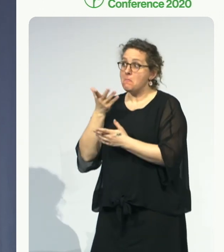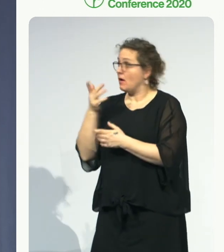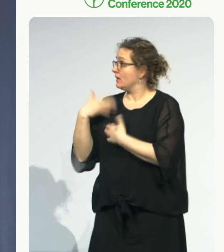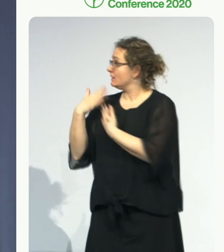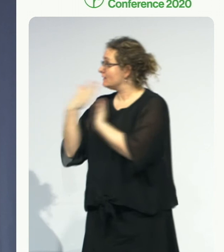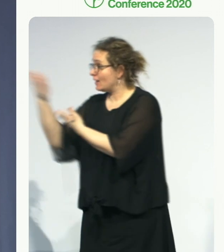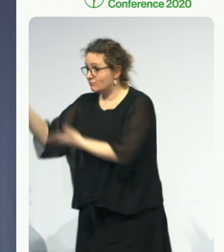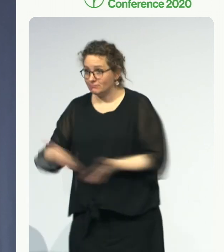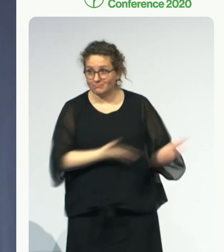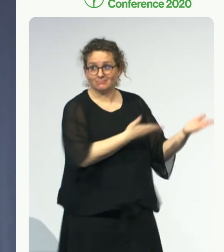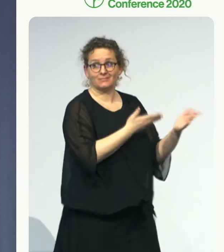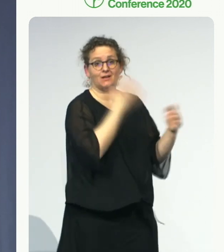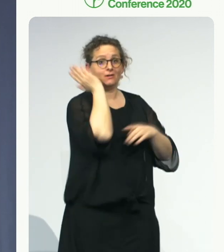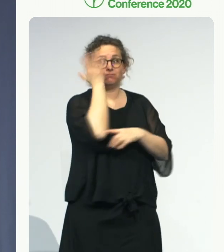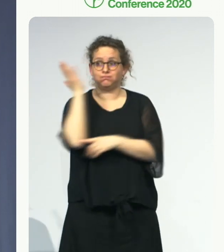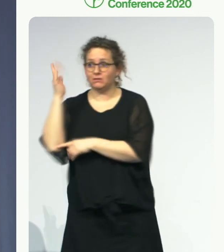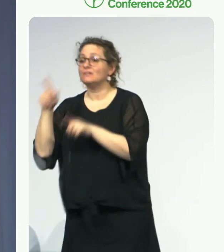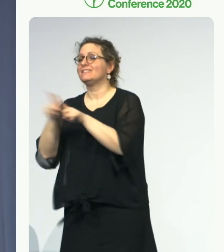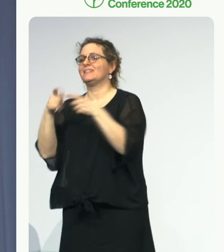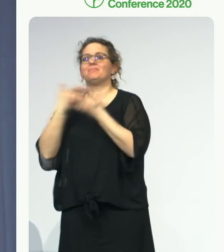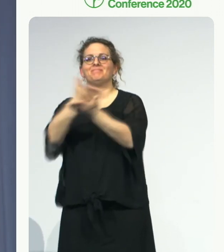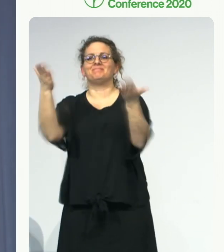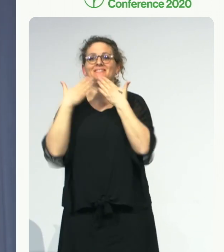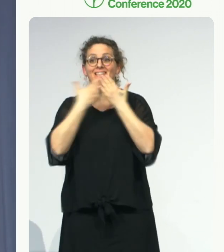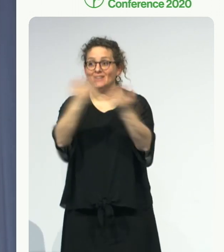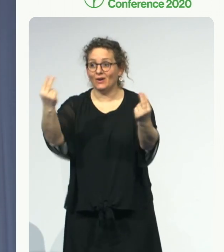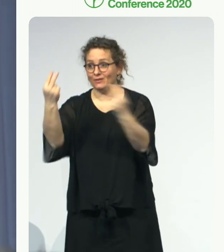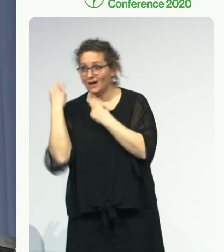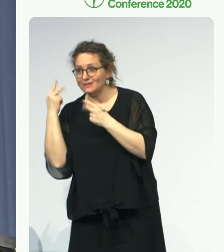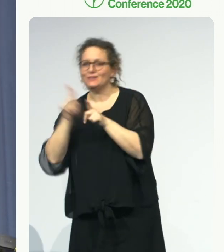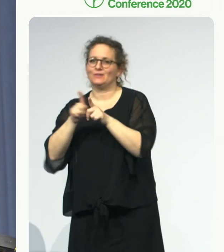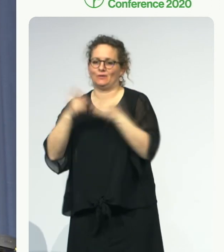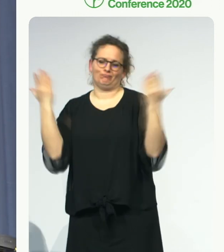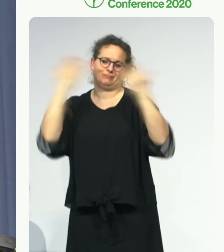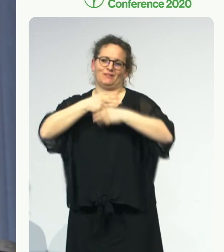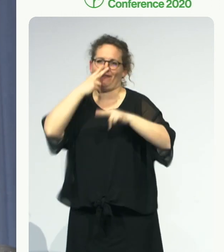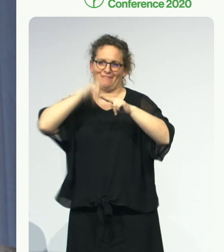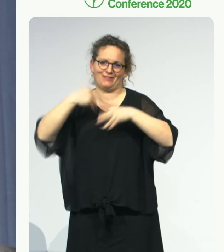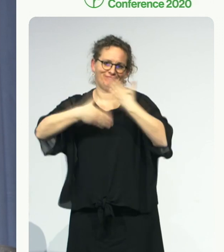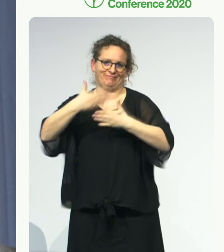everyone who's attended this session. Thank you very much, and enjoy the rest of your time here at the conference.